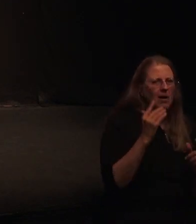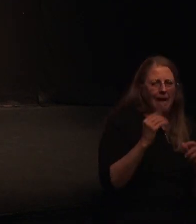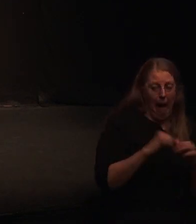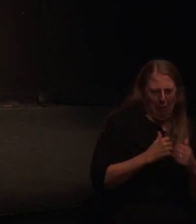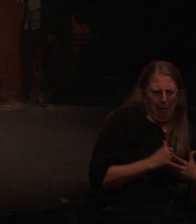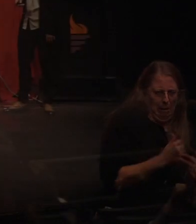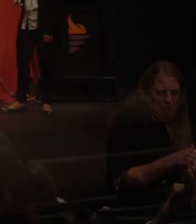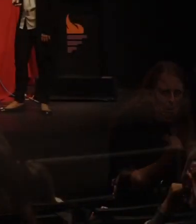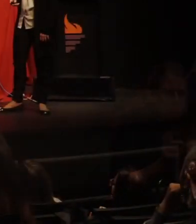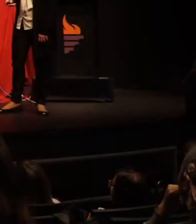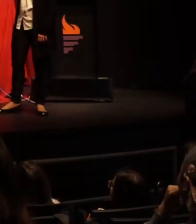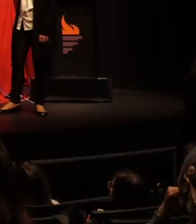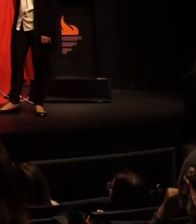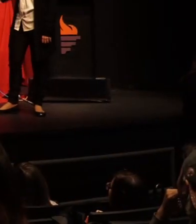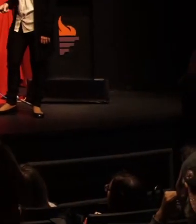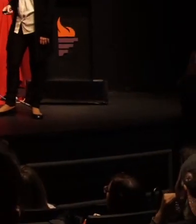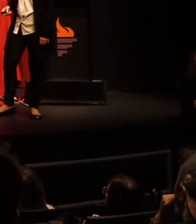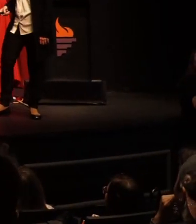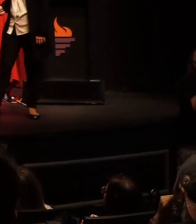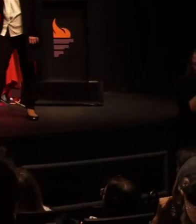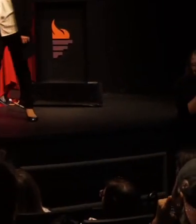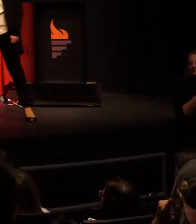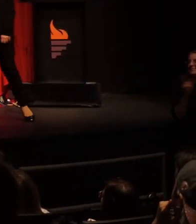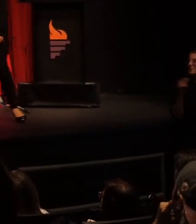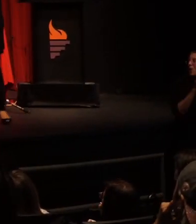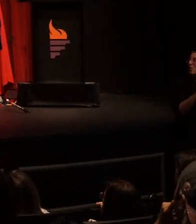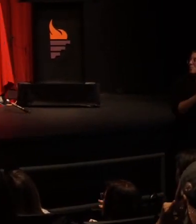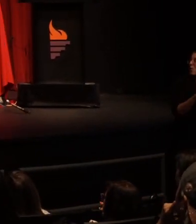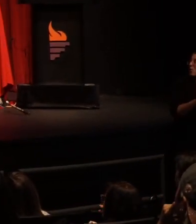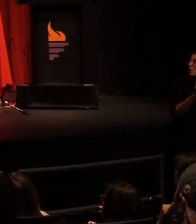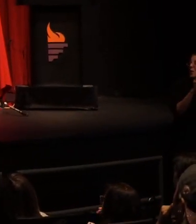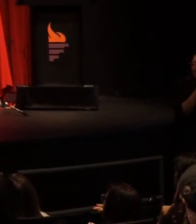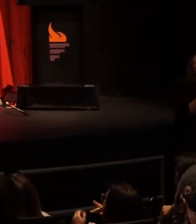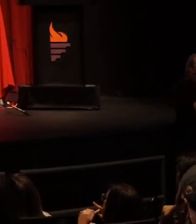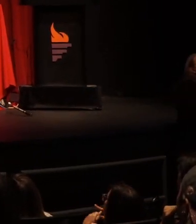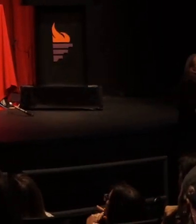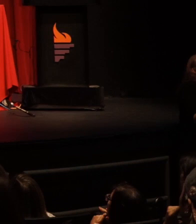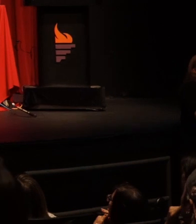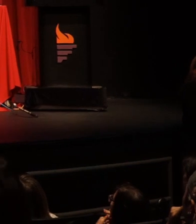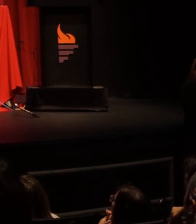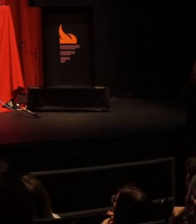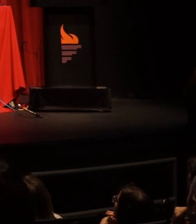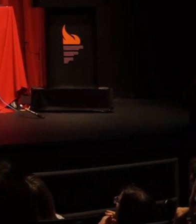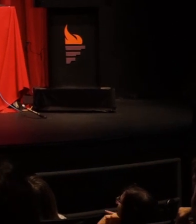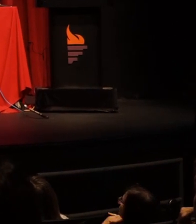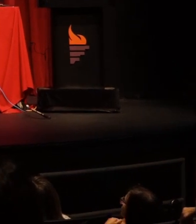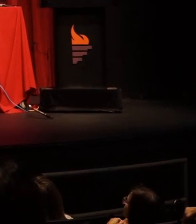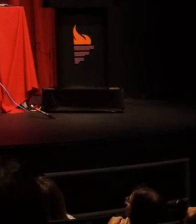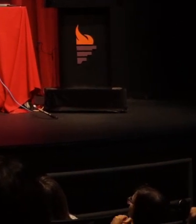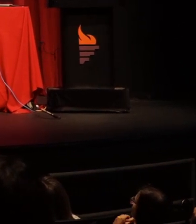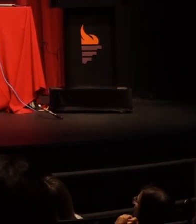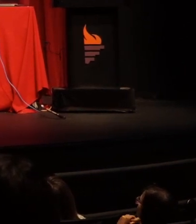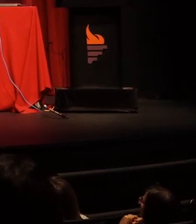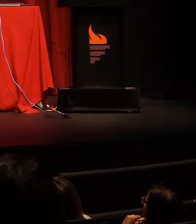other people as well? So as you heard along the way, I wrote this memoir. Now I see how I battle blindness, mental illness, and espresso